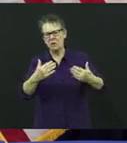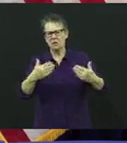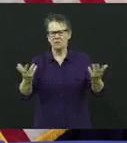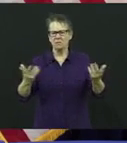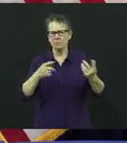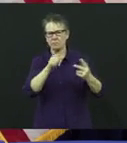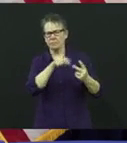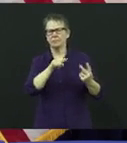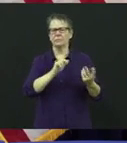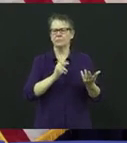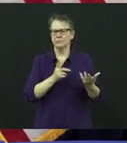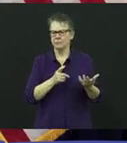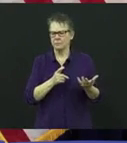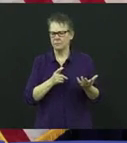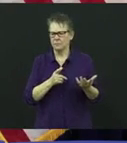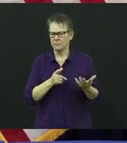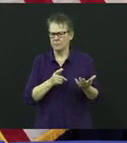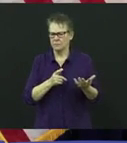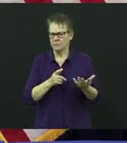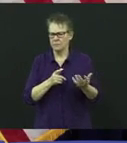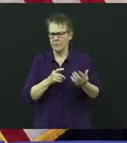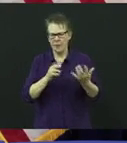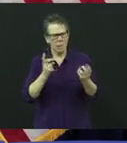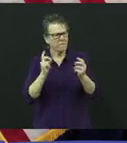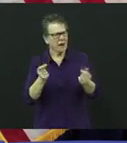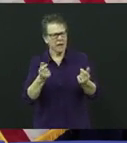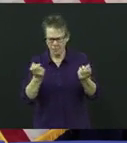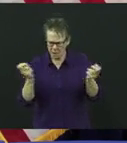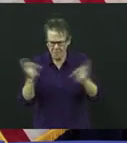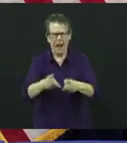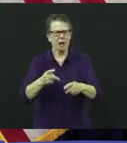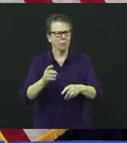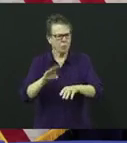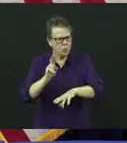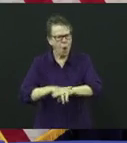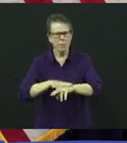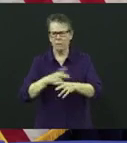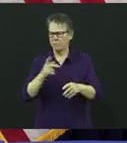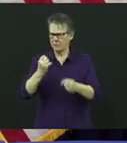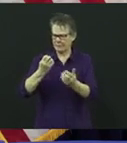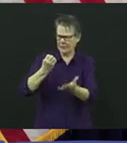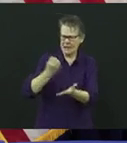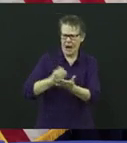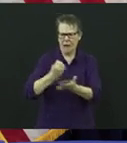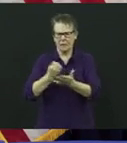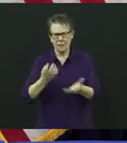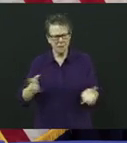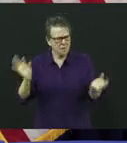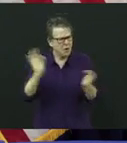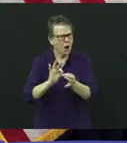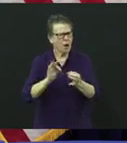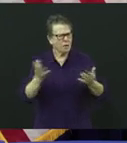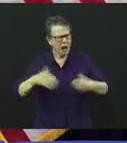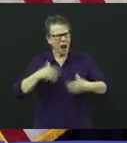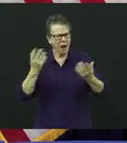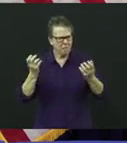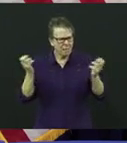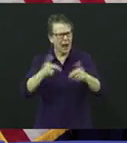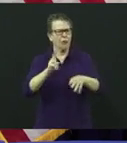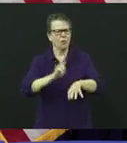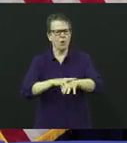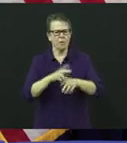a road back to normalcy as possible. So I get that completely. But we got to do it responsibly,